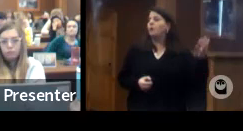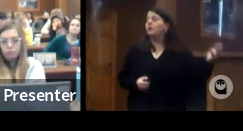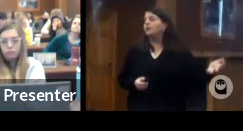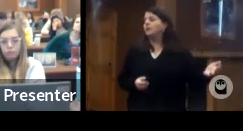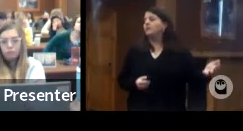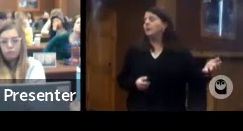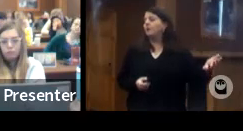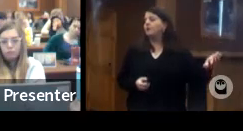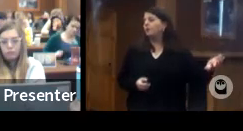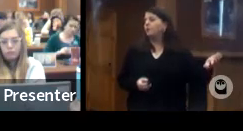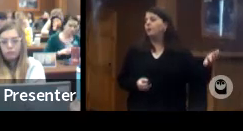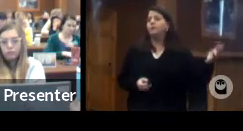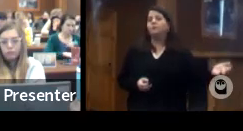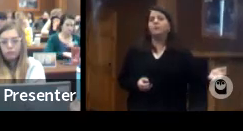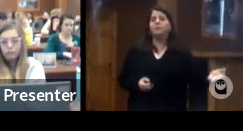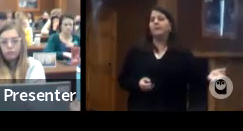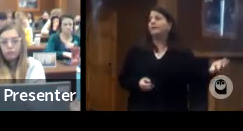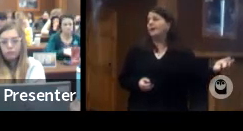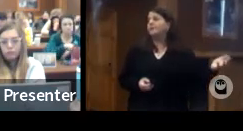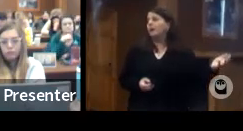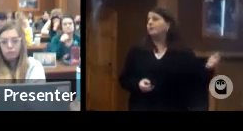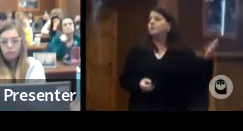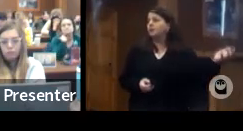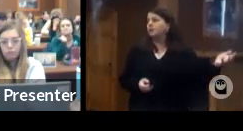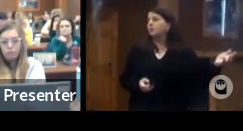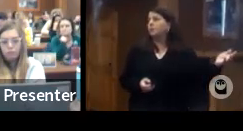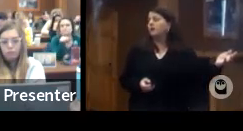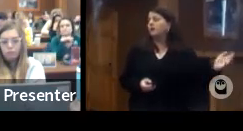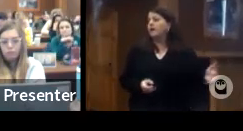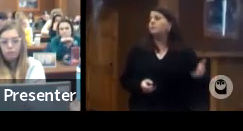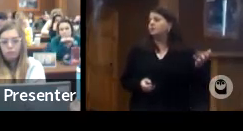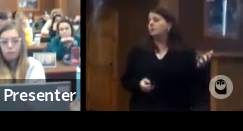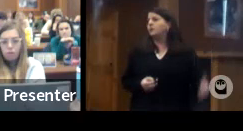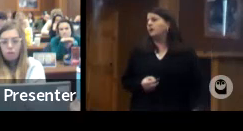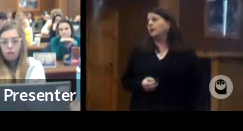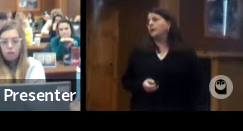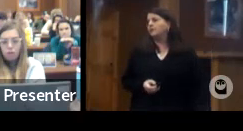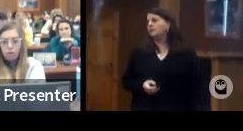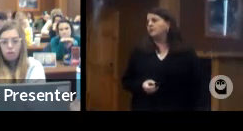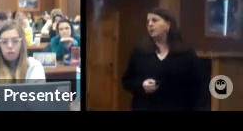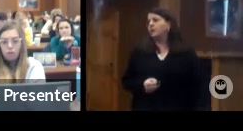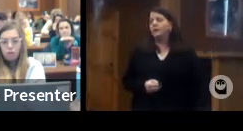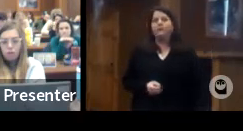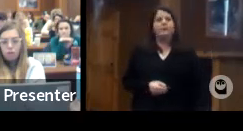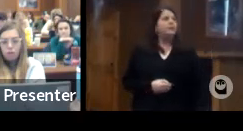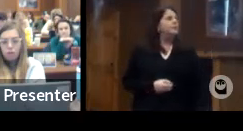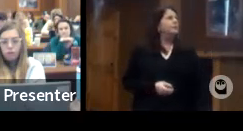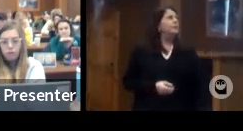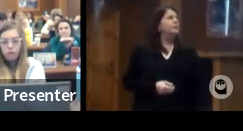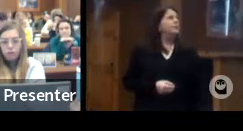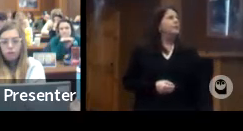you, I want to address the power control wheel. Are you familiar with that? Yes, okay, just make sure you're prepared on that because we'll be talking about it in your testimony.